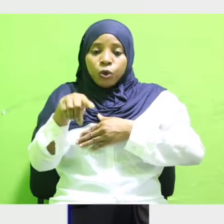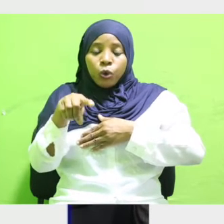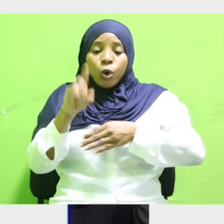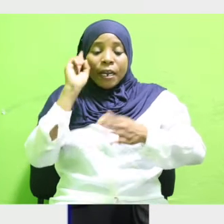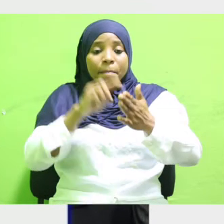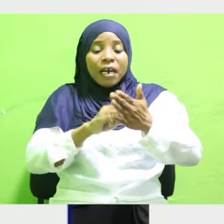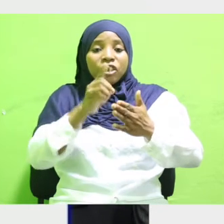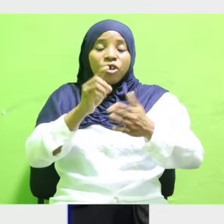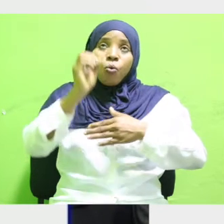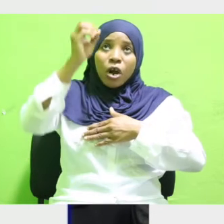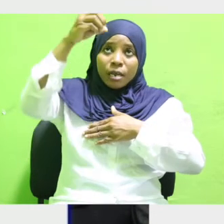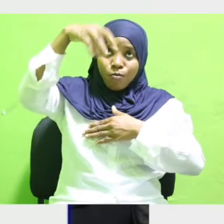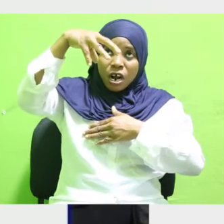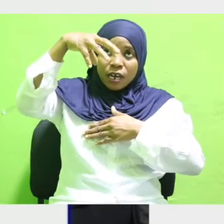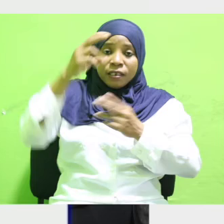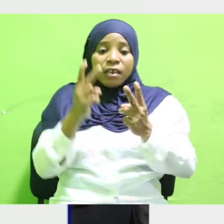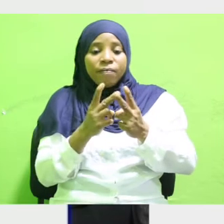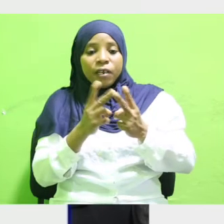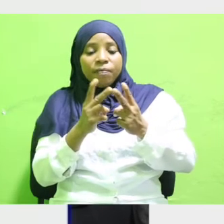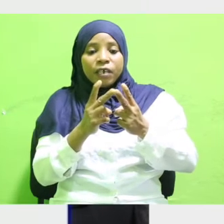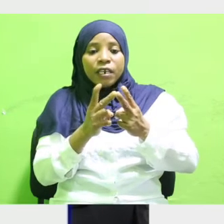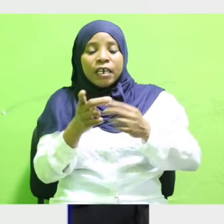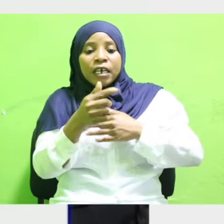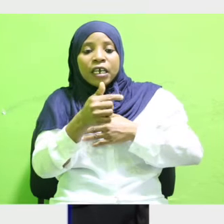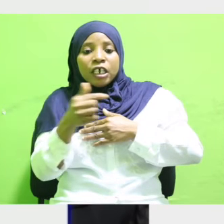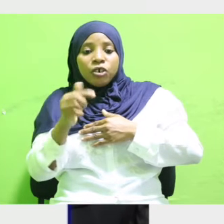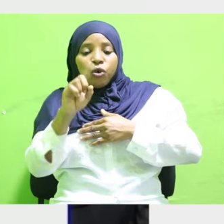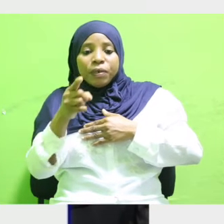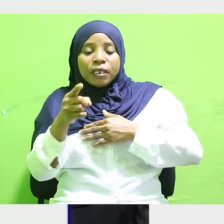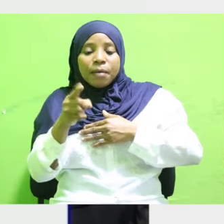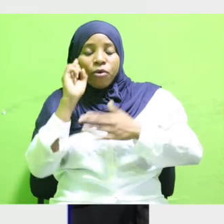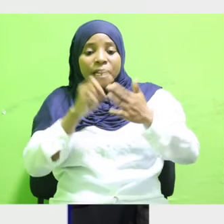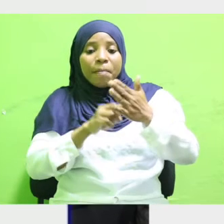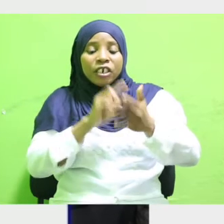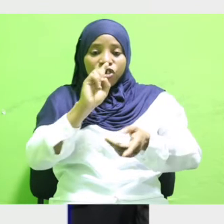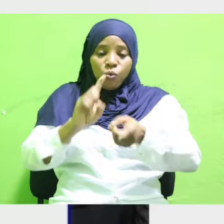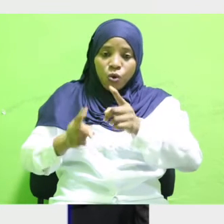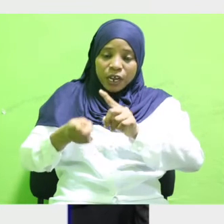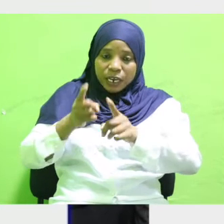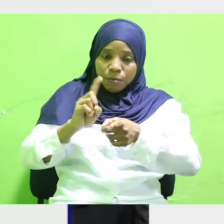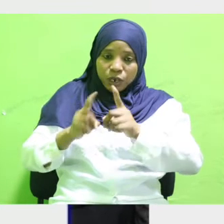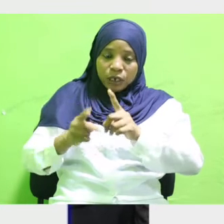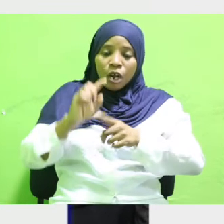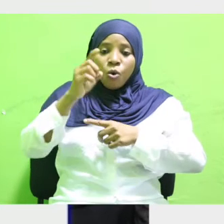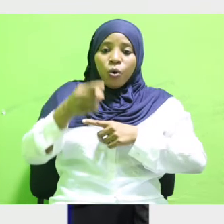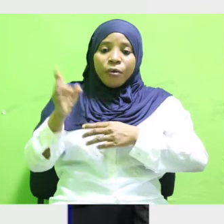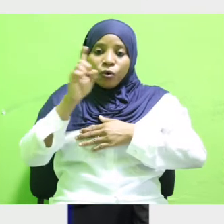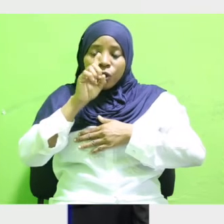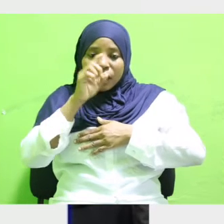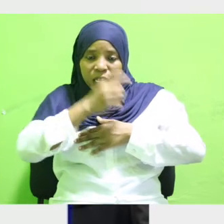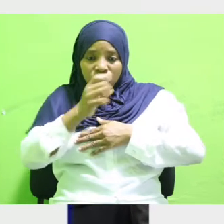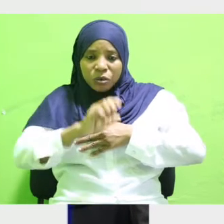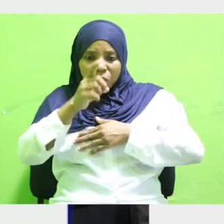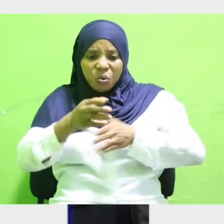means movement. So phototropism is actually any type of movement or plant growth which